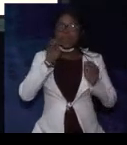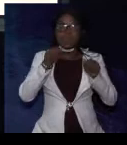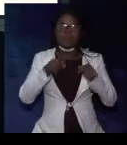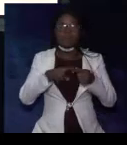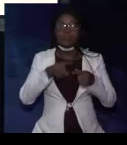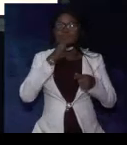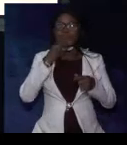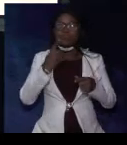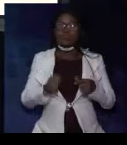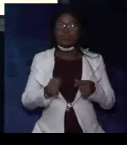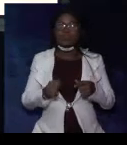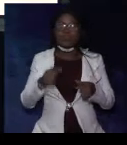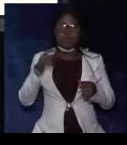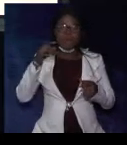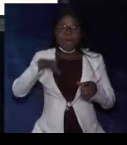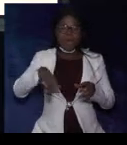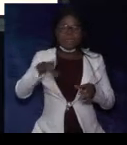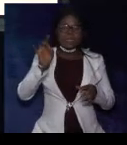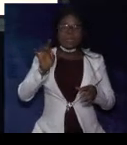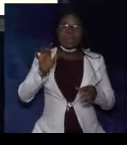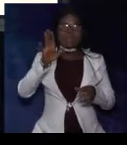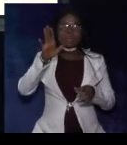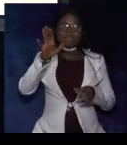of a story and describe them.